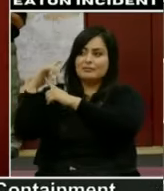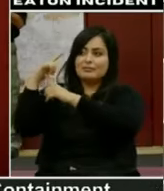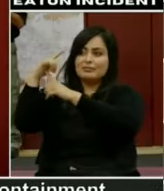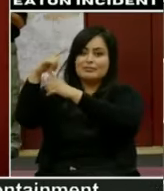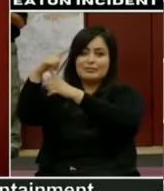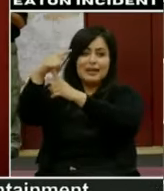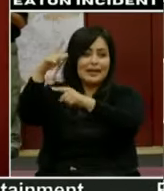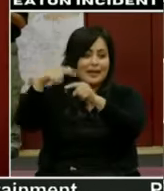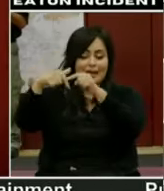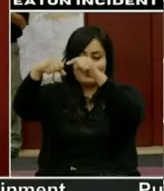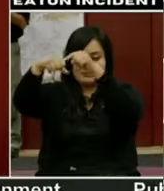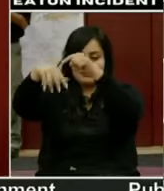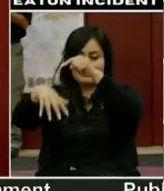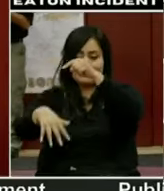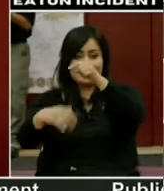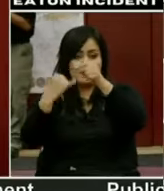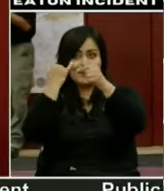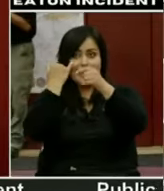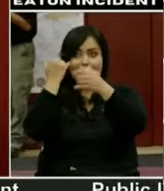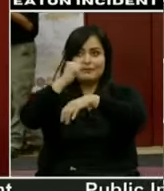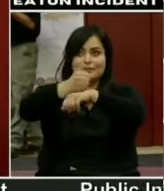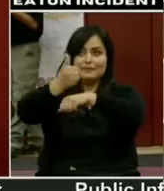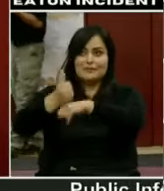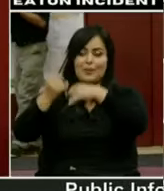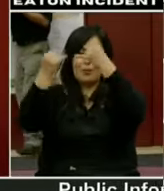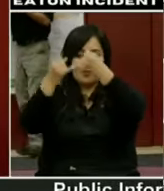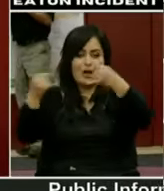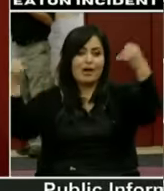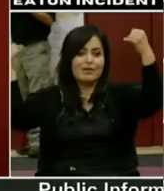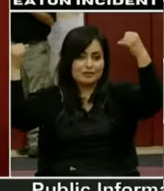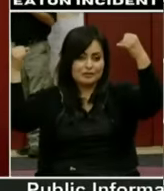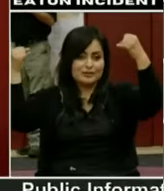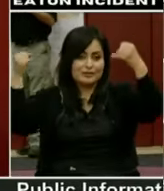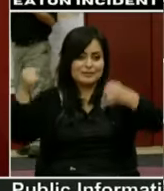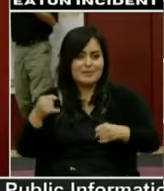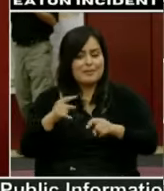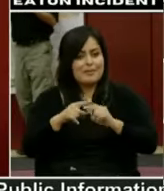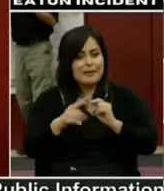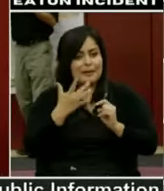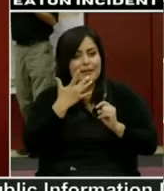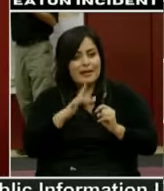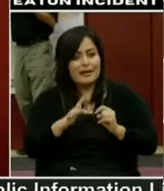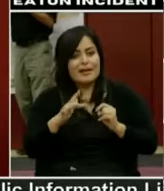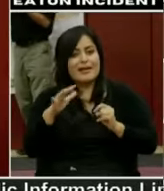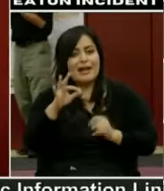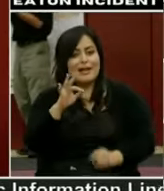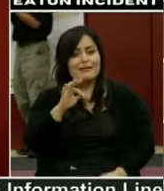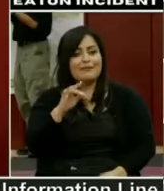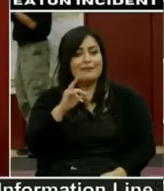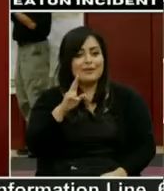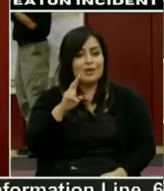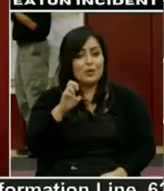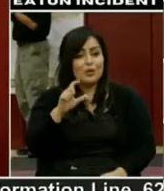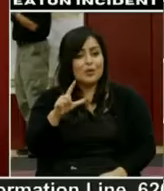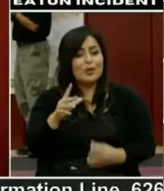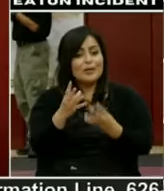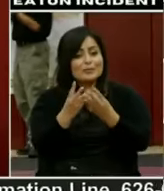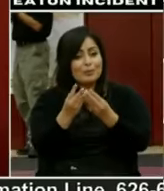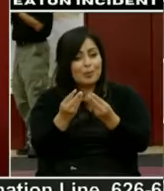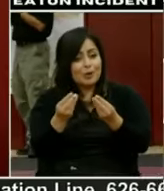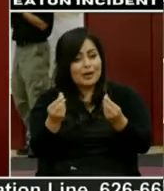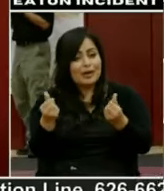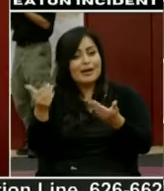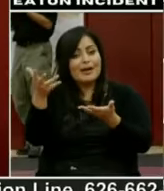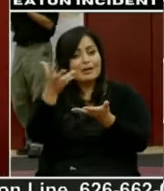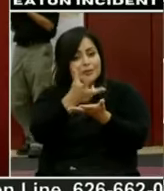wires. So, but it's a good thing that those fuels are burning out, and we've got people that are boxing that out.